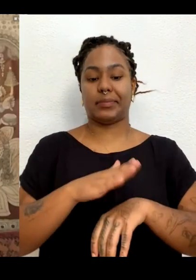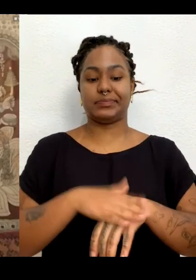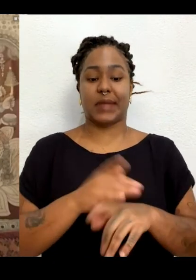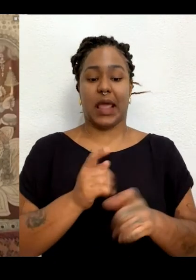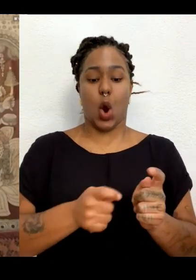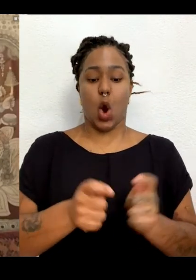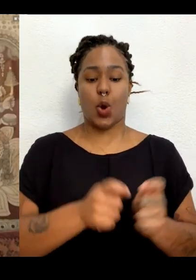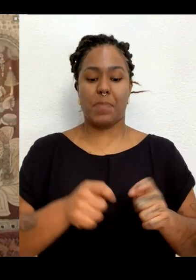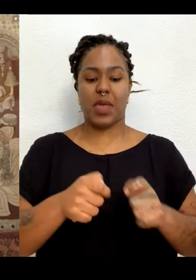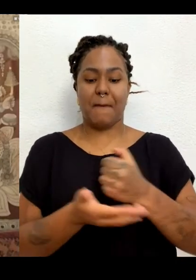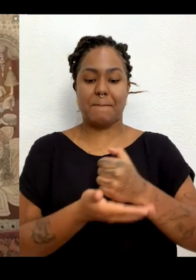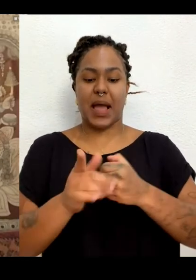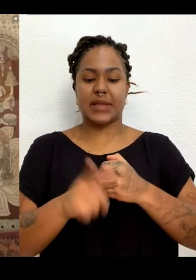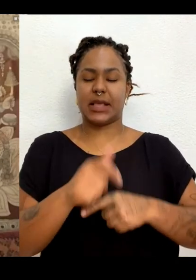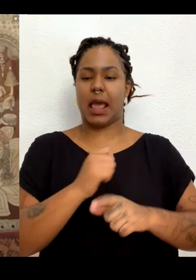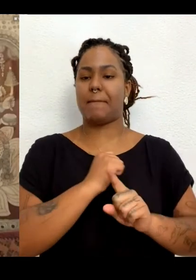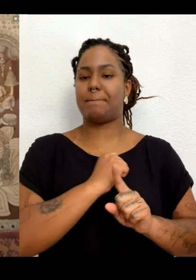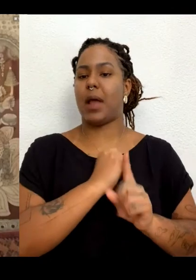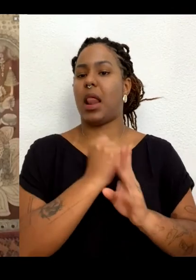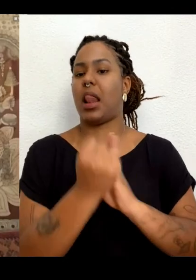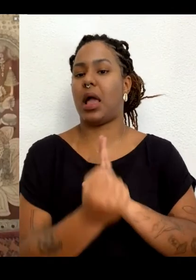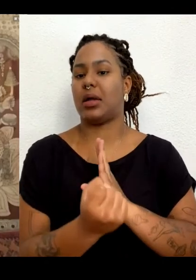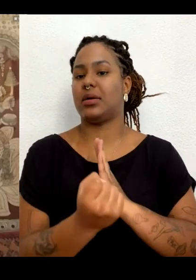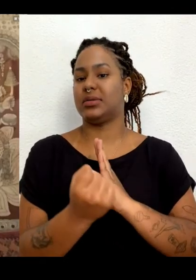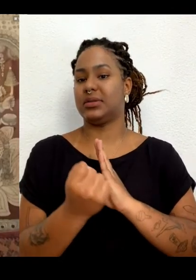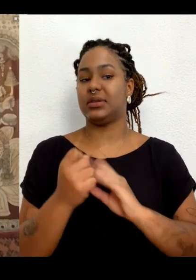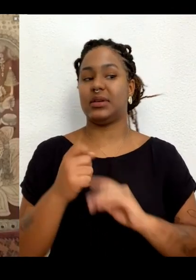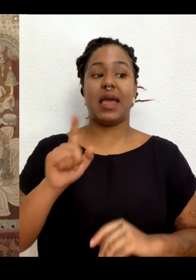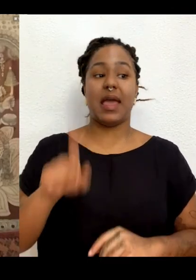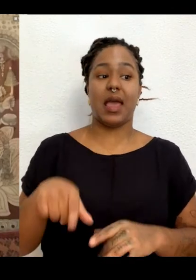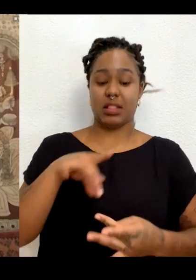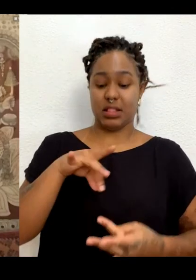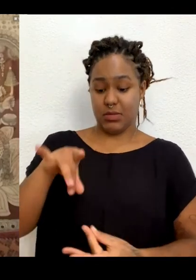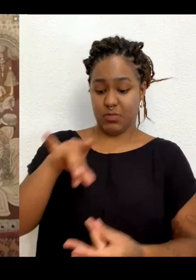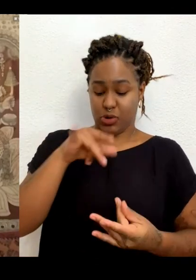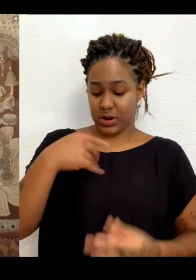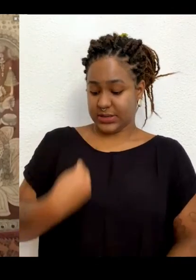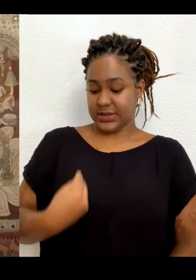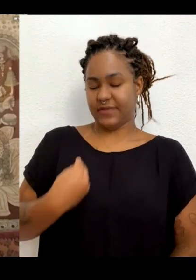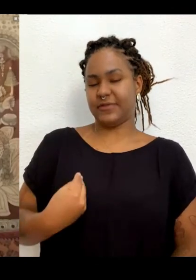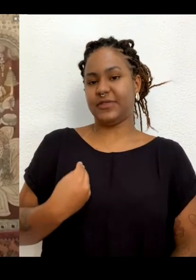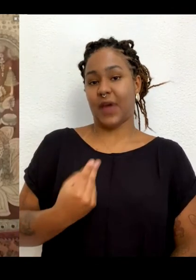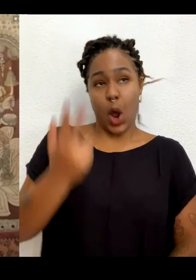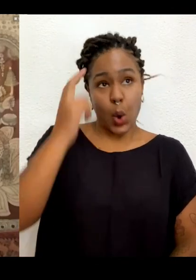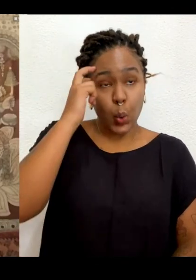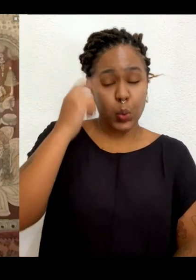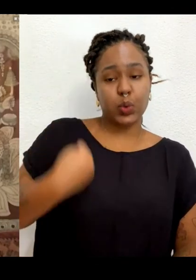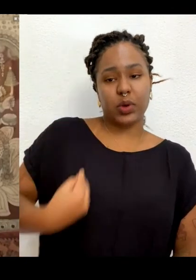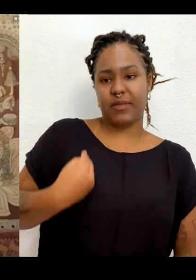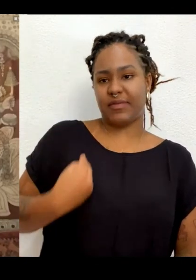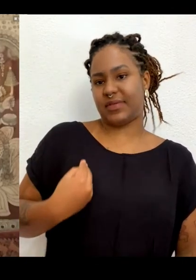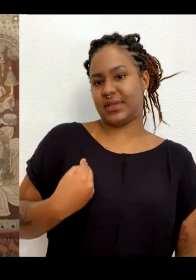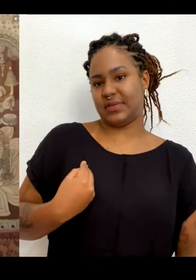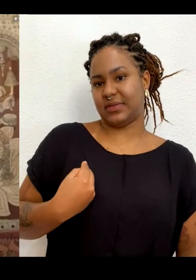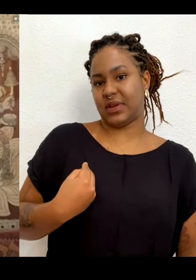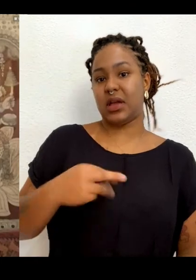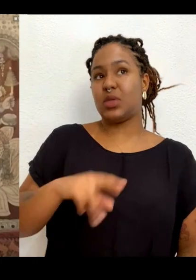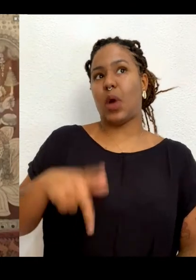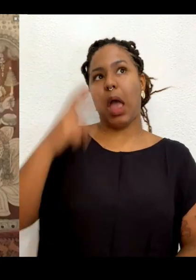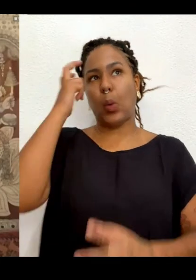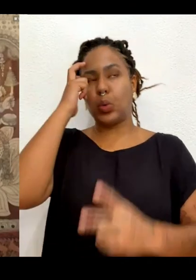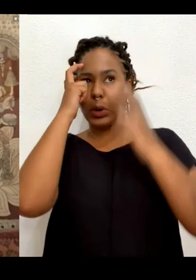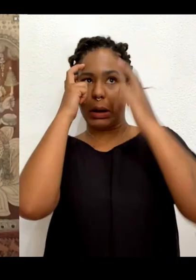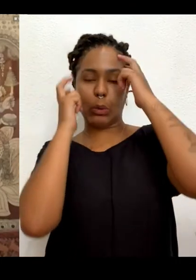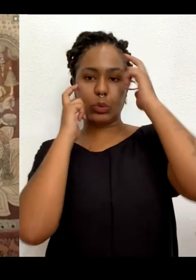democracies and living cultures rather than the idea of cultures as culture was that